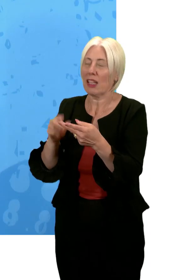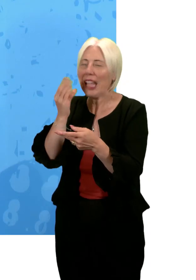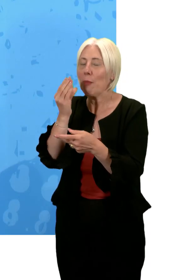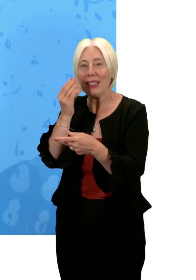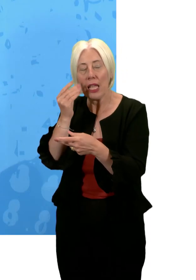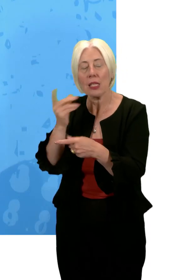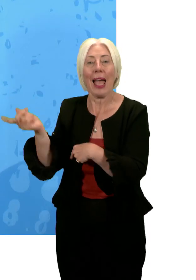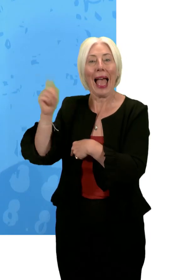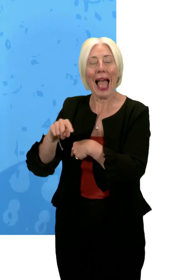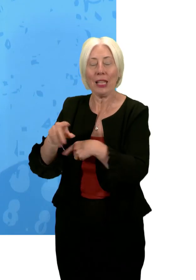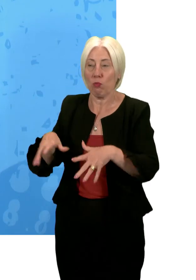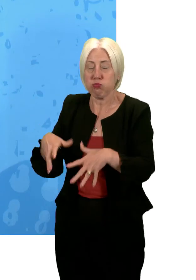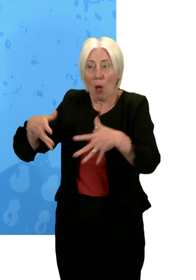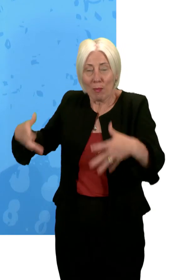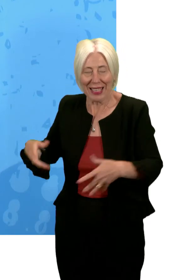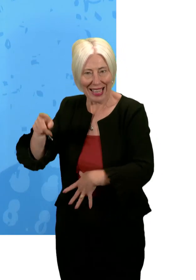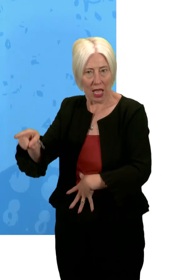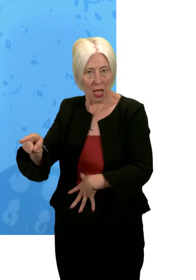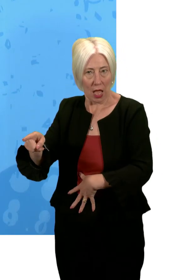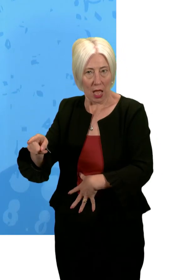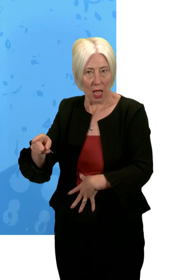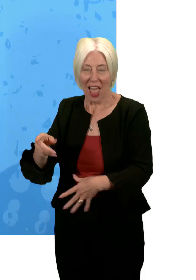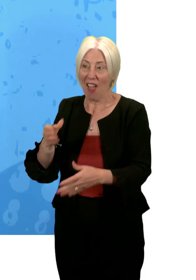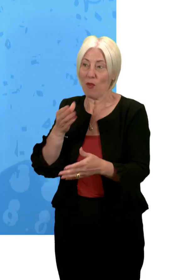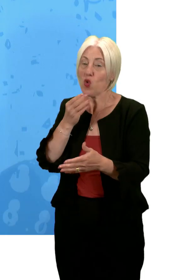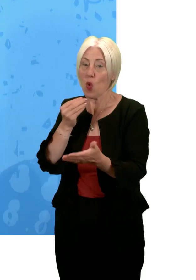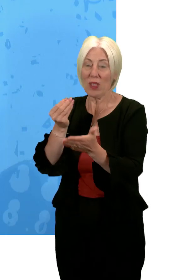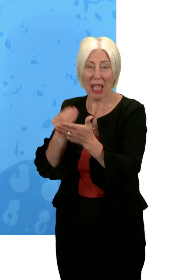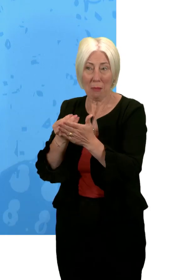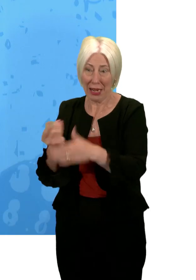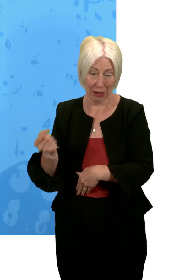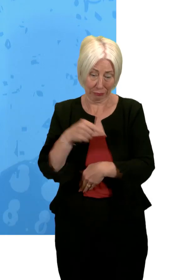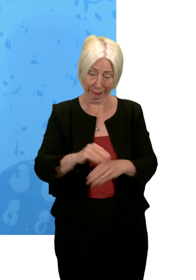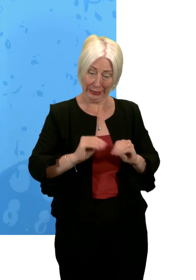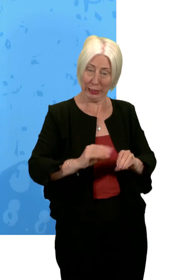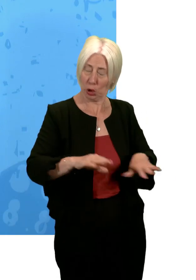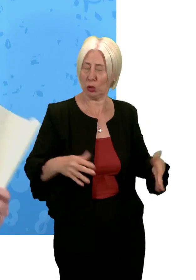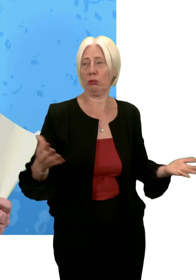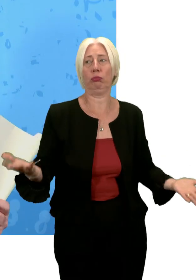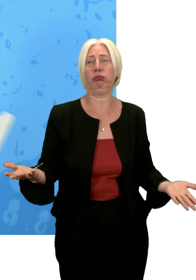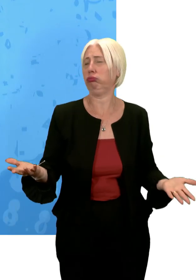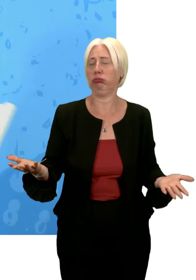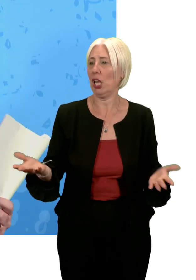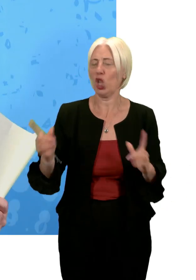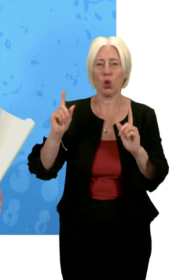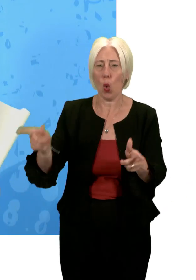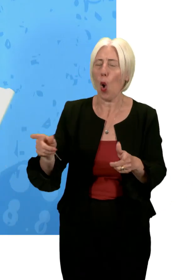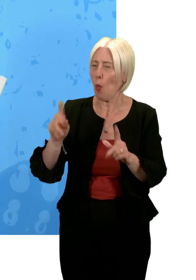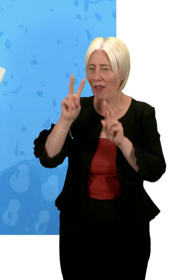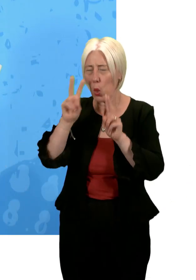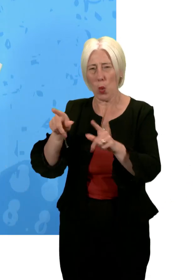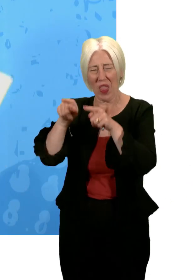It's about £500 for every taxpayer in Britain. We're fighting against this, and I think we have to put in